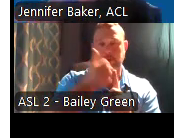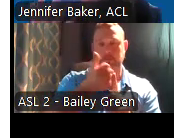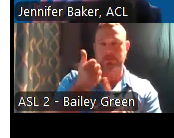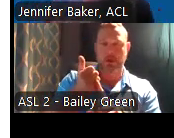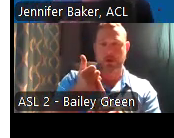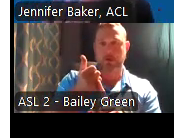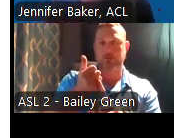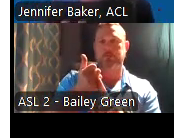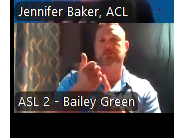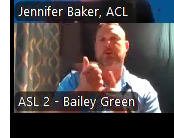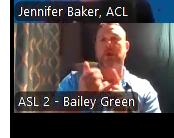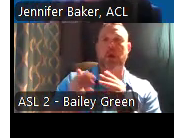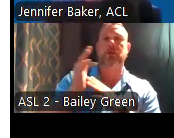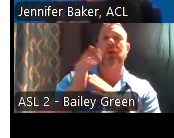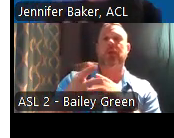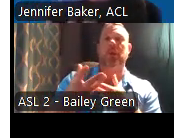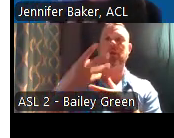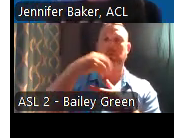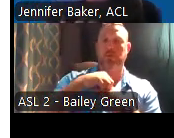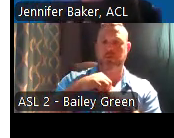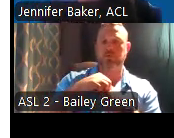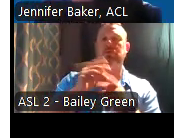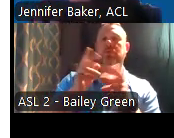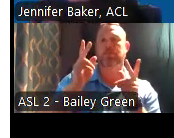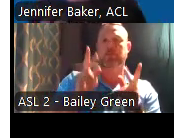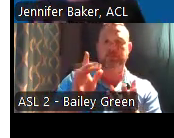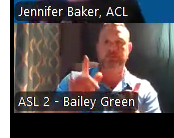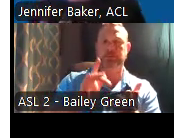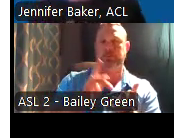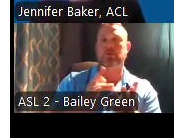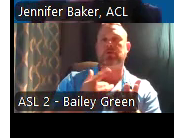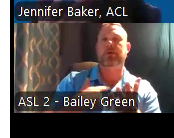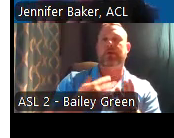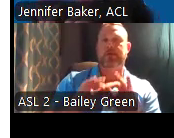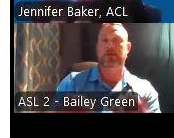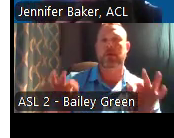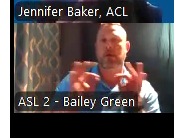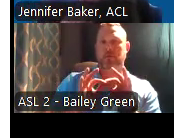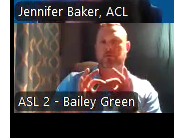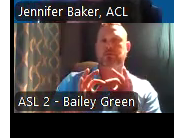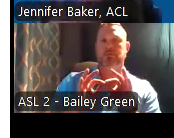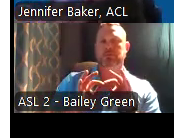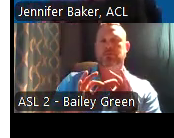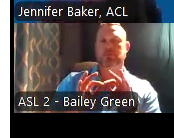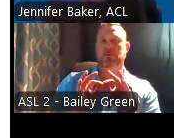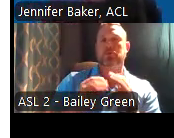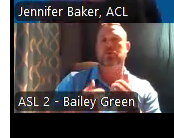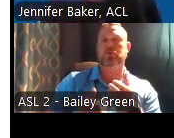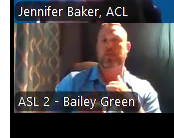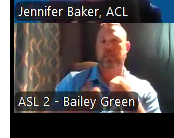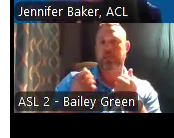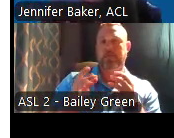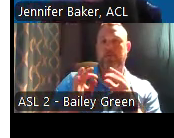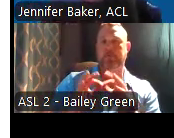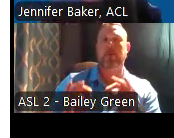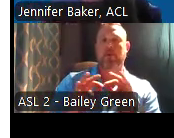at the top that inclusion and person-centeredness are 2 of our core values. in order to live those values, we